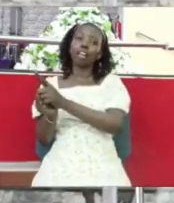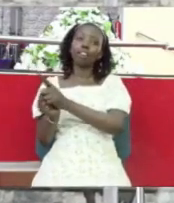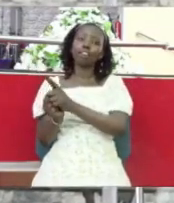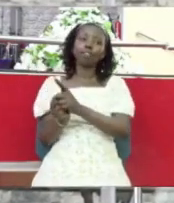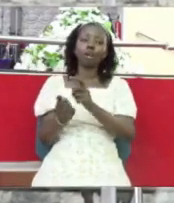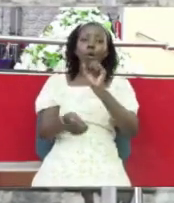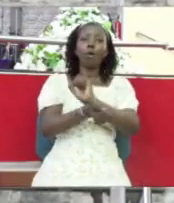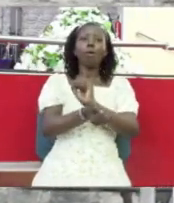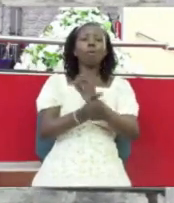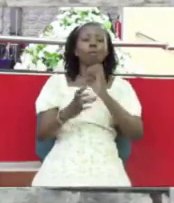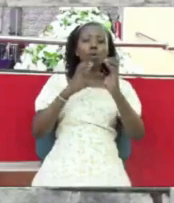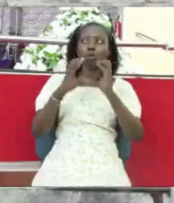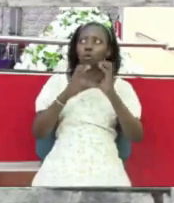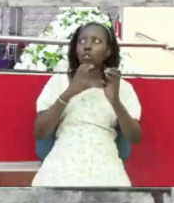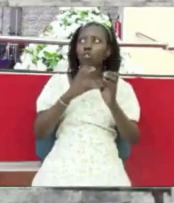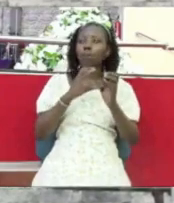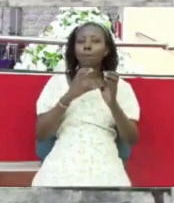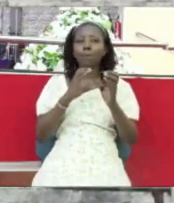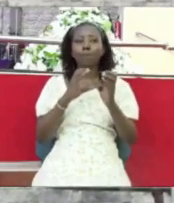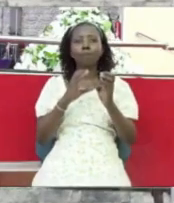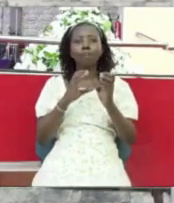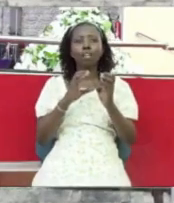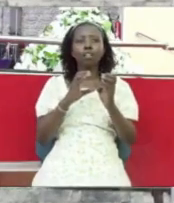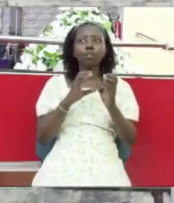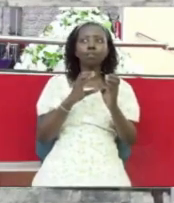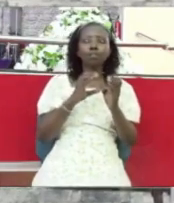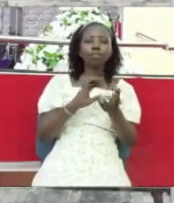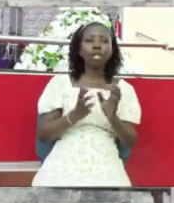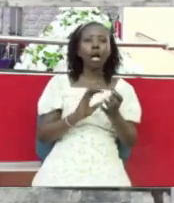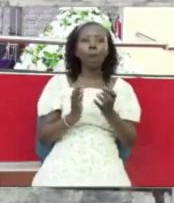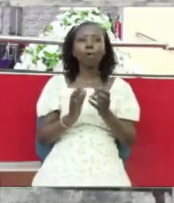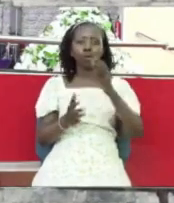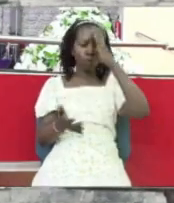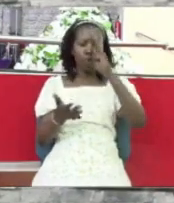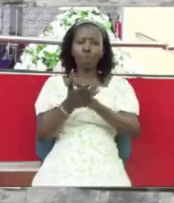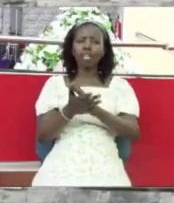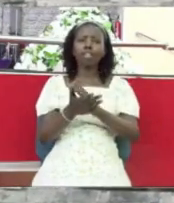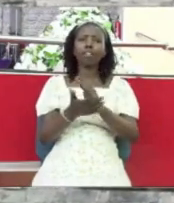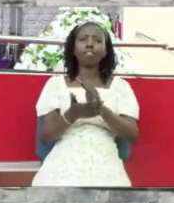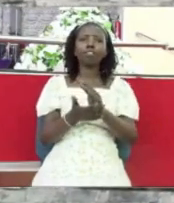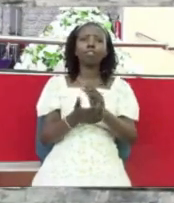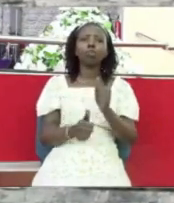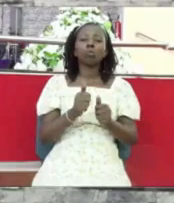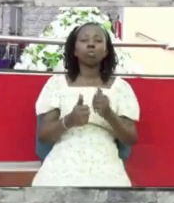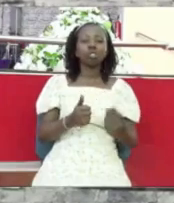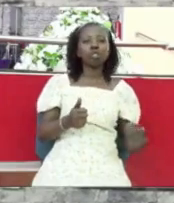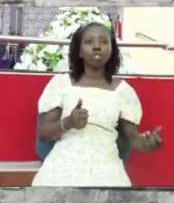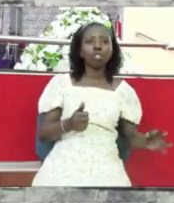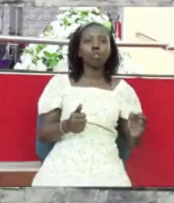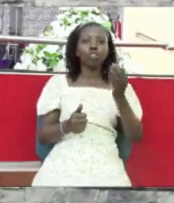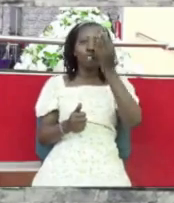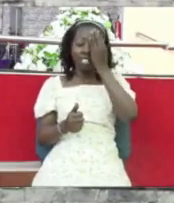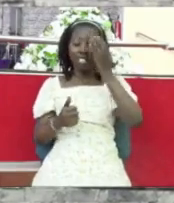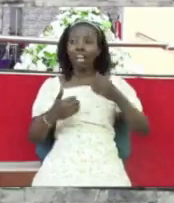Paul discusses with us the issue of unbelief that was with the children of Israel. Paulo anaguzia jambo ambalo ilikuwa kutoamini